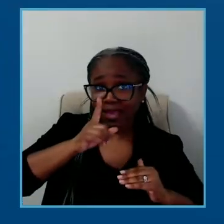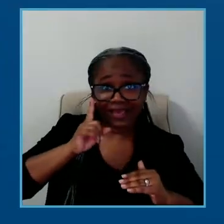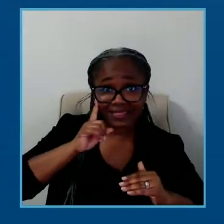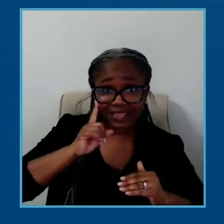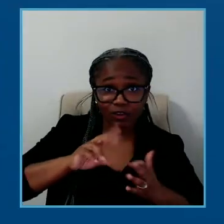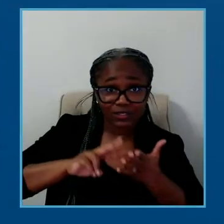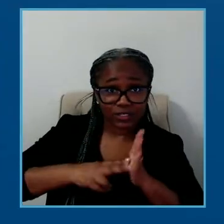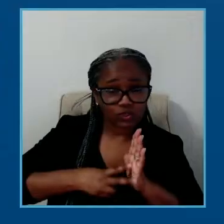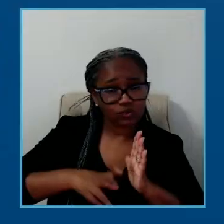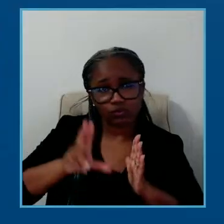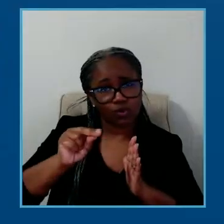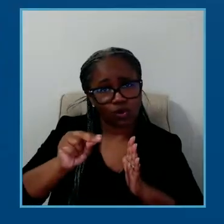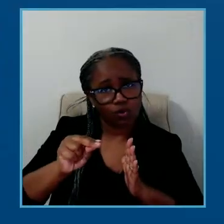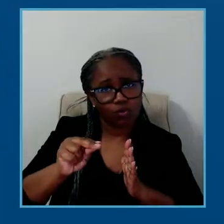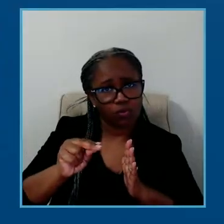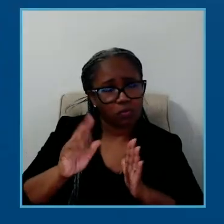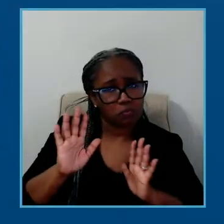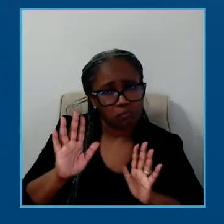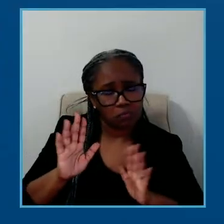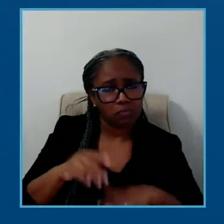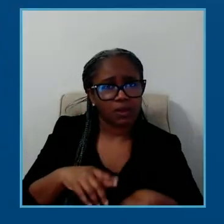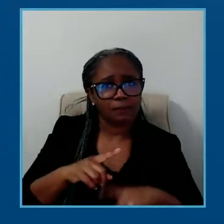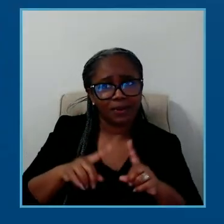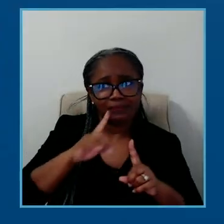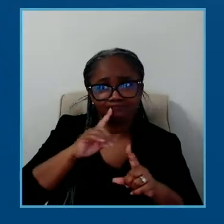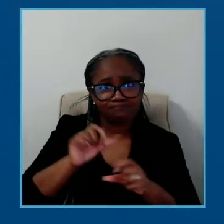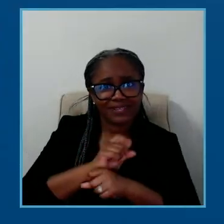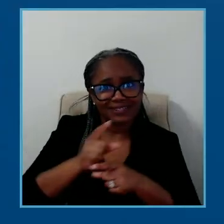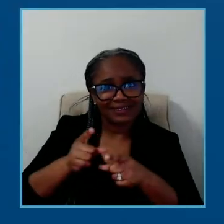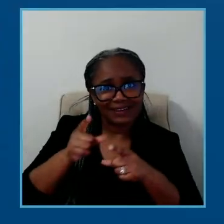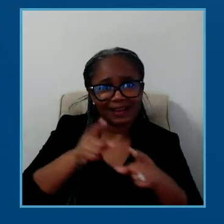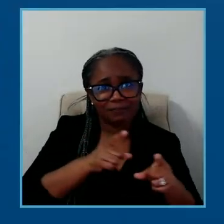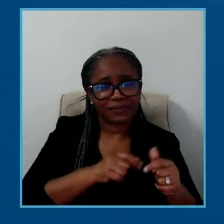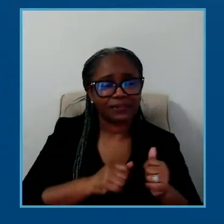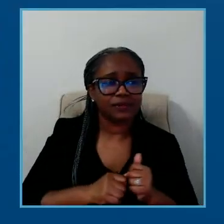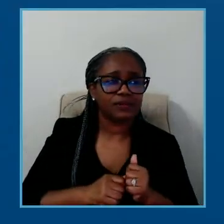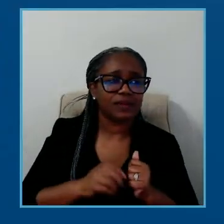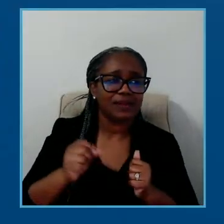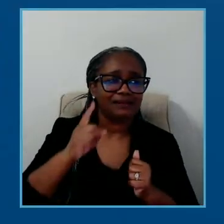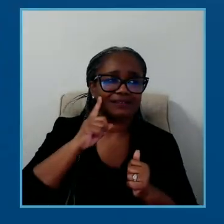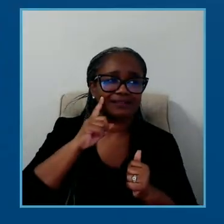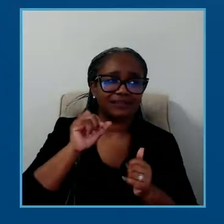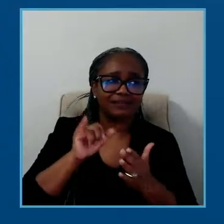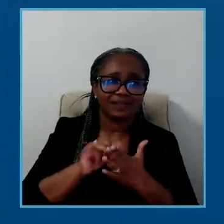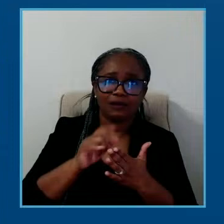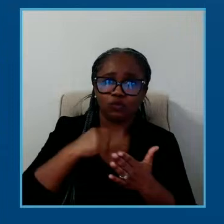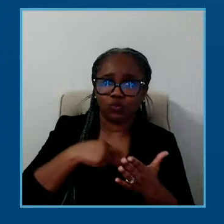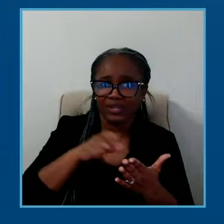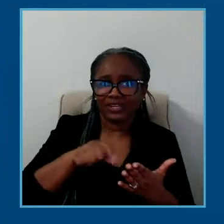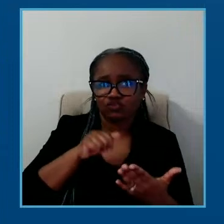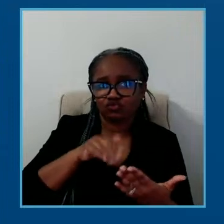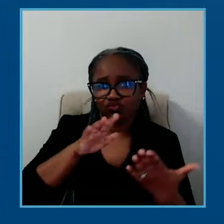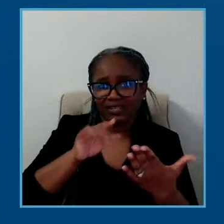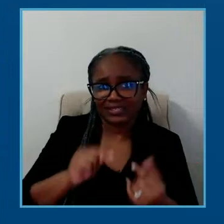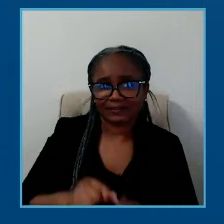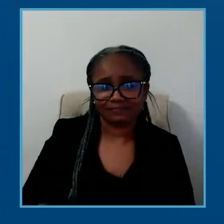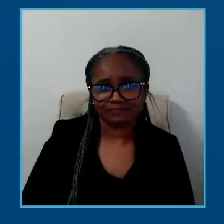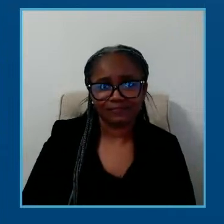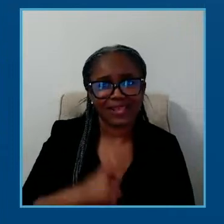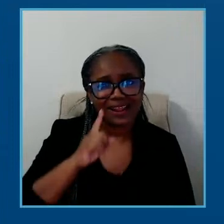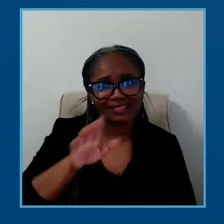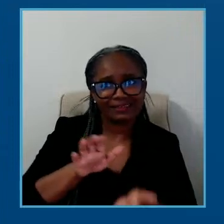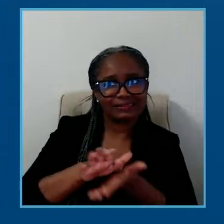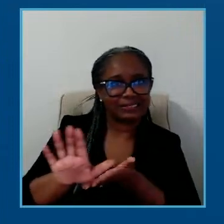but that is what happened, and I think it's something we should address. And I think dismissing it does